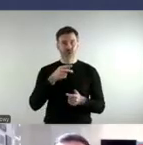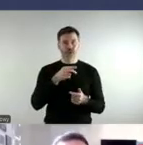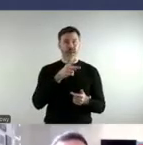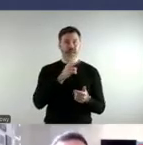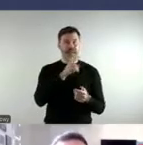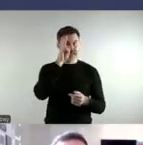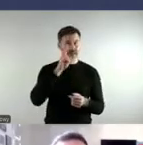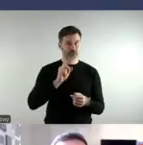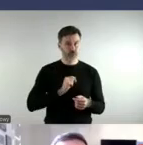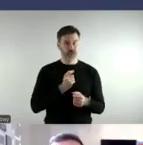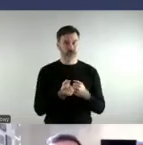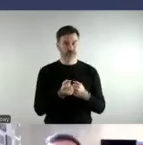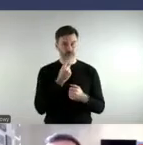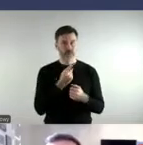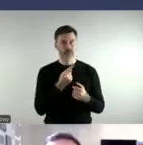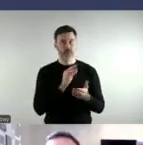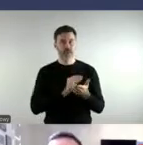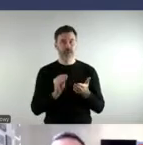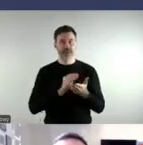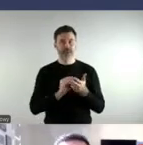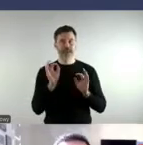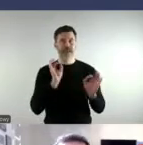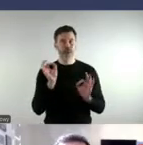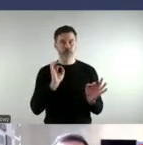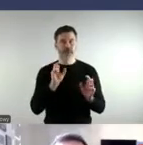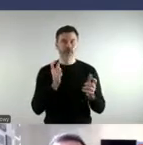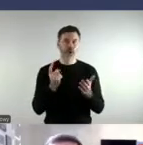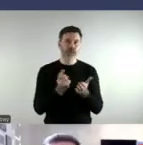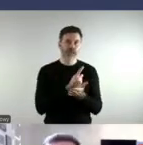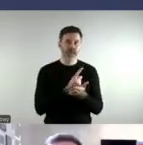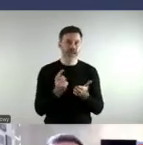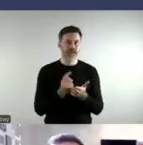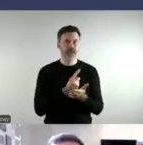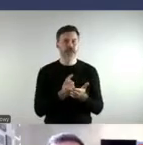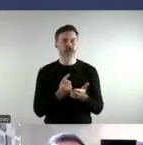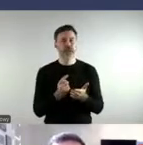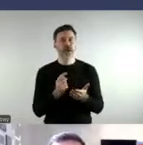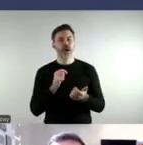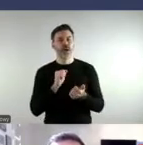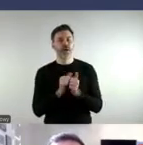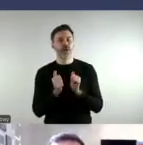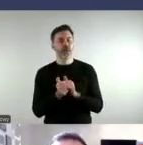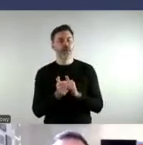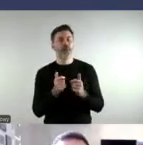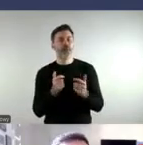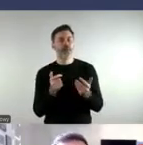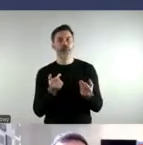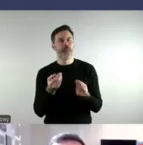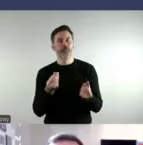one institution creates some news on any danger or any information